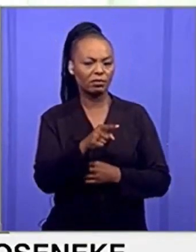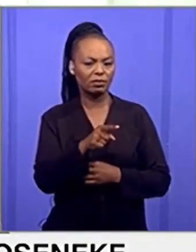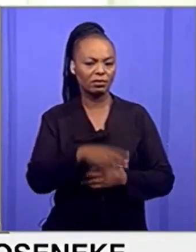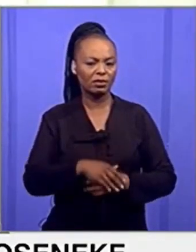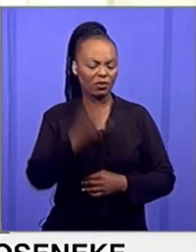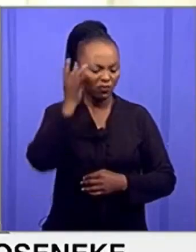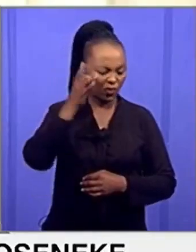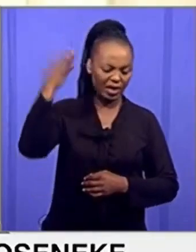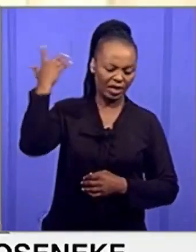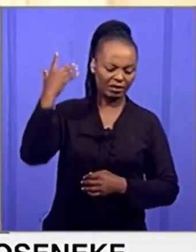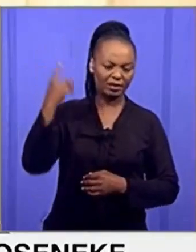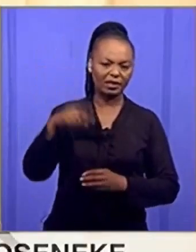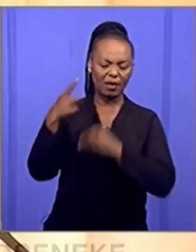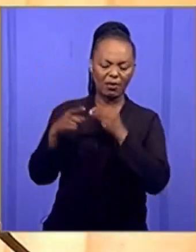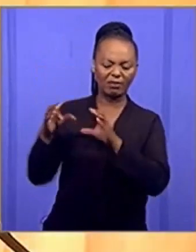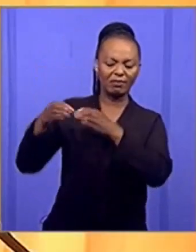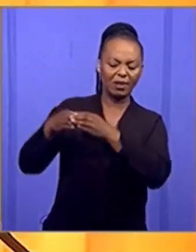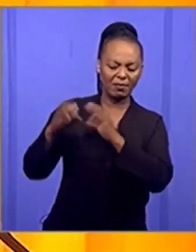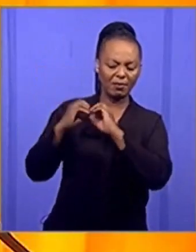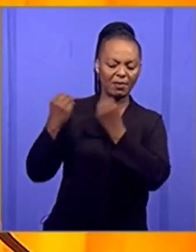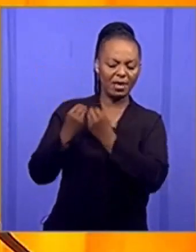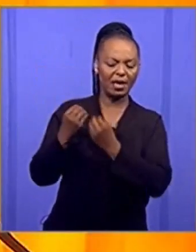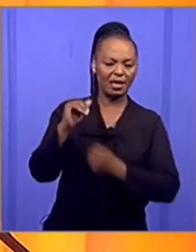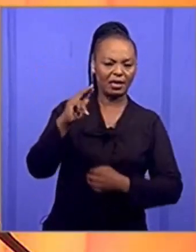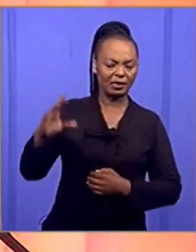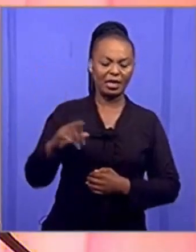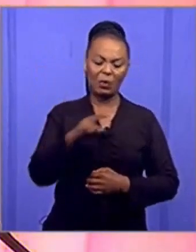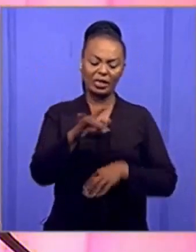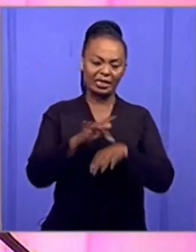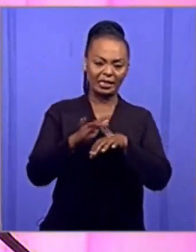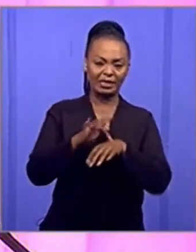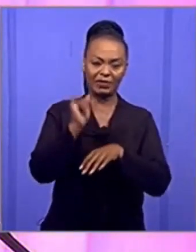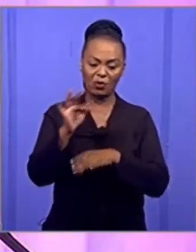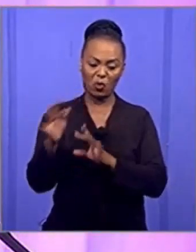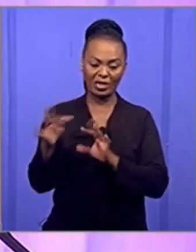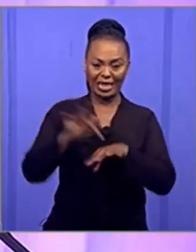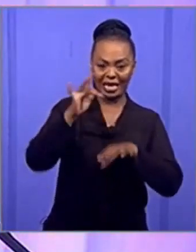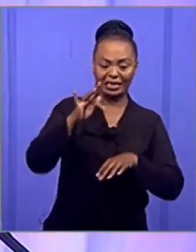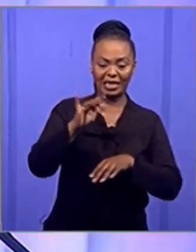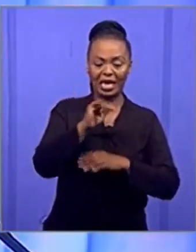Forget about my movement. He was quite sensitive, by the way. If you get close to his movement, then he fights